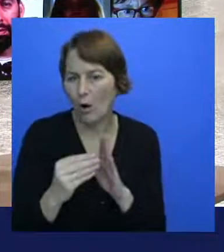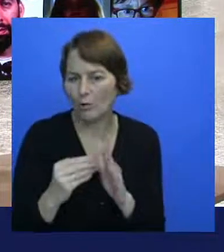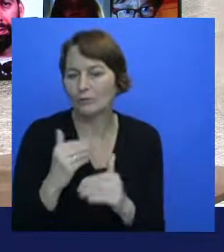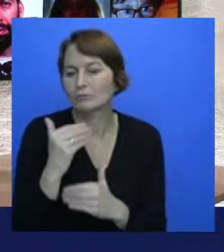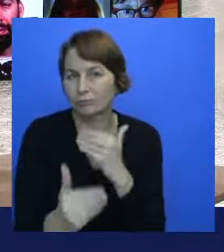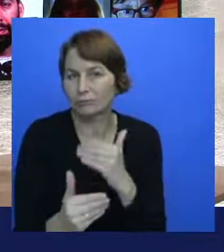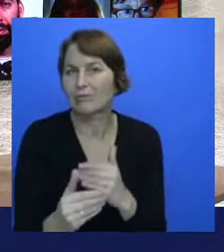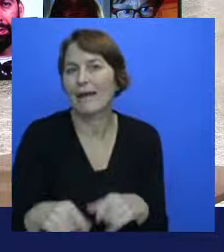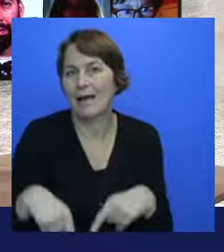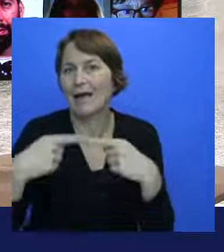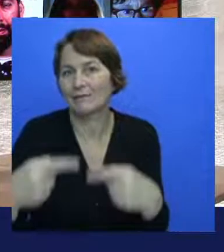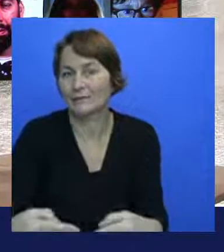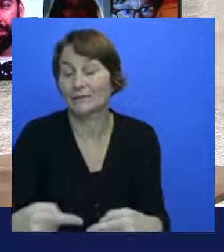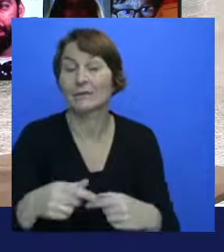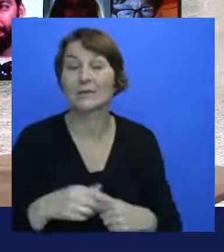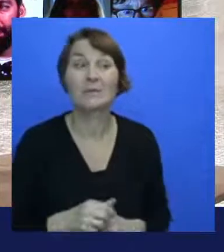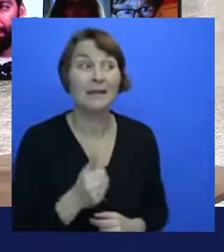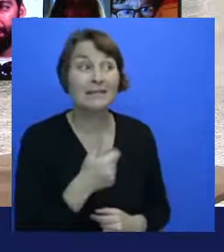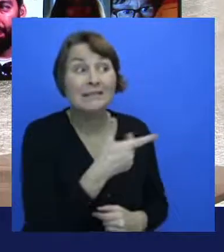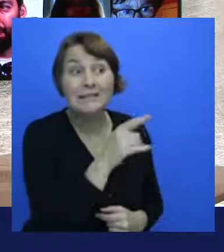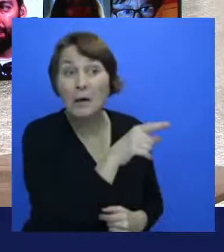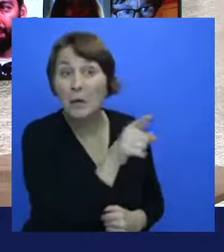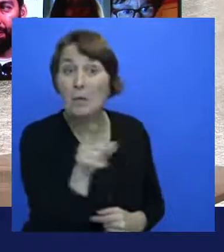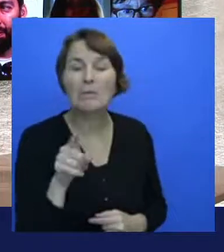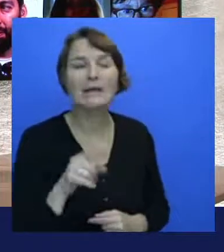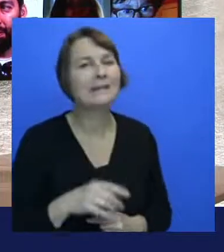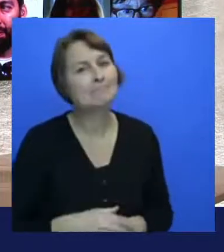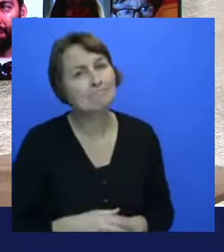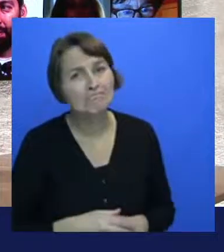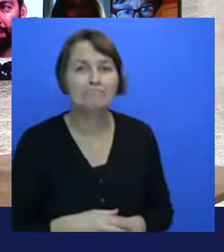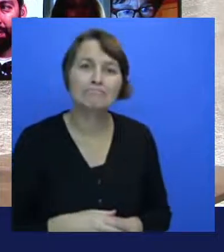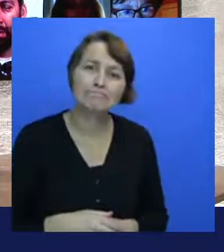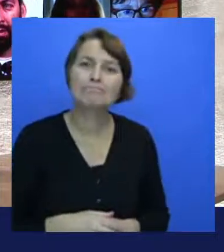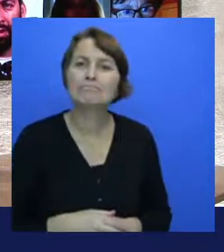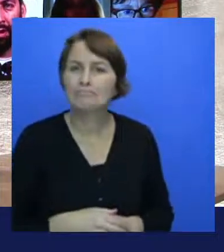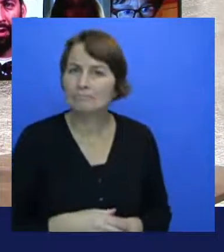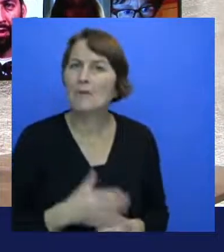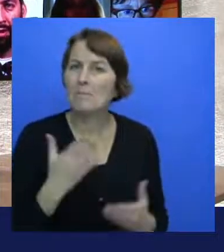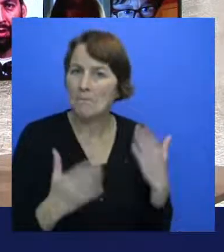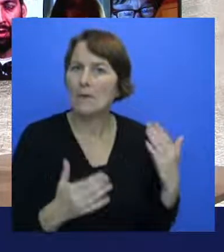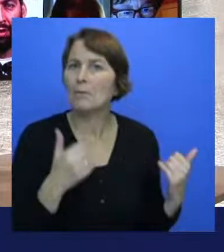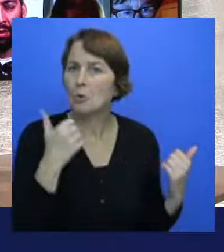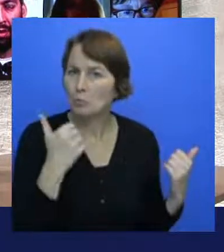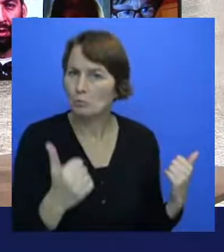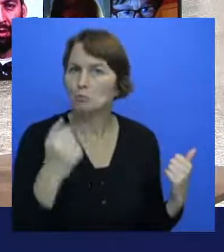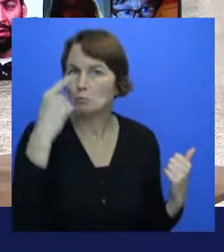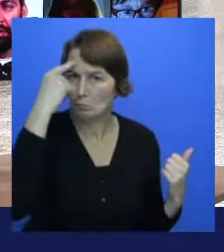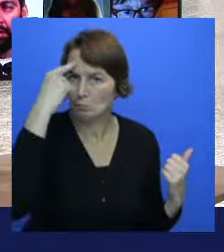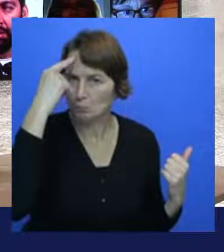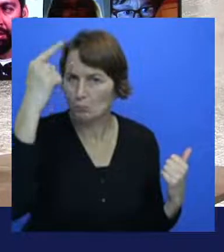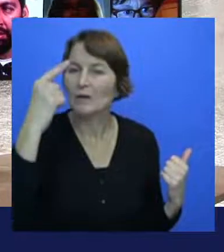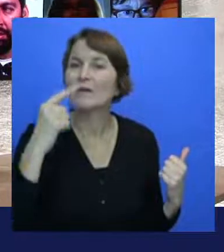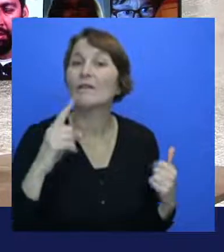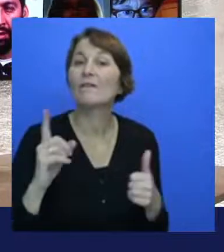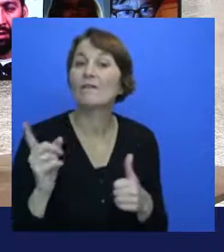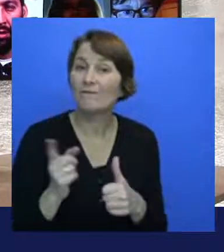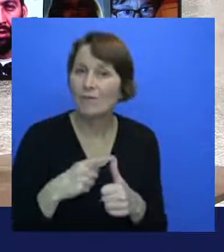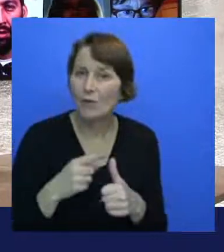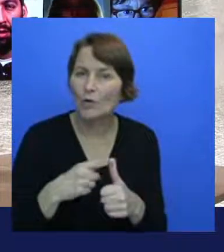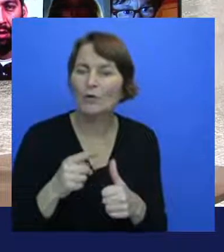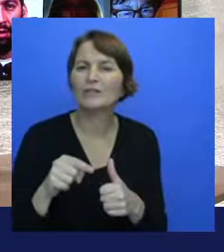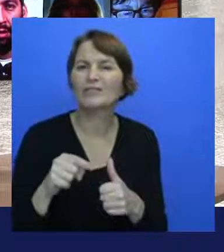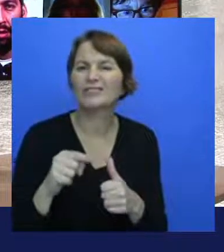people, it can be also valuable to start with AutoML and start building